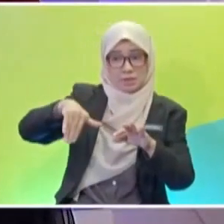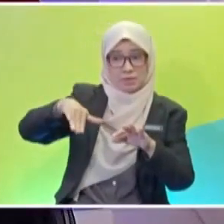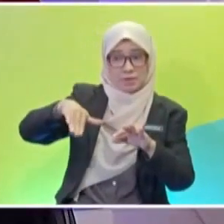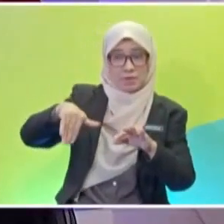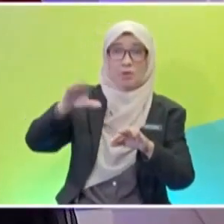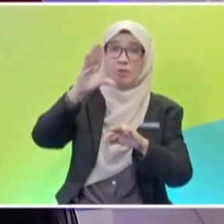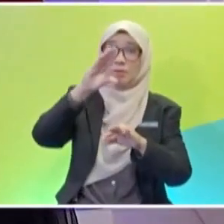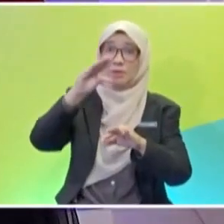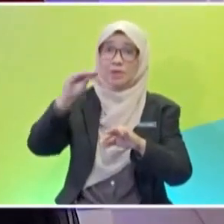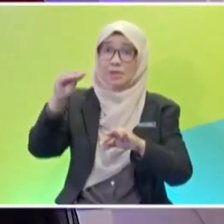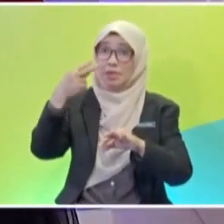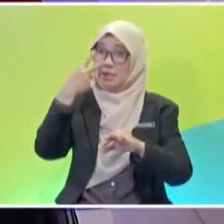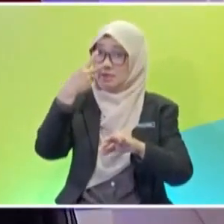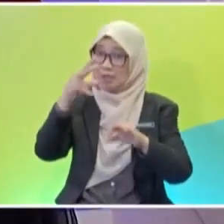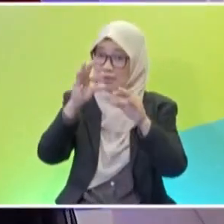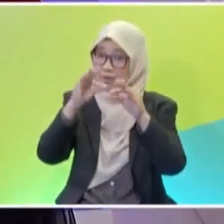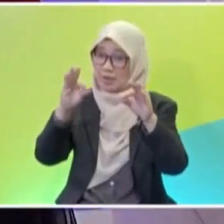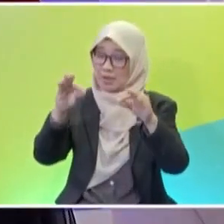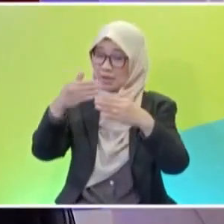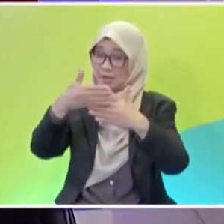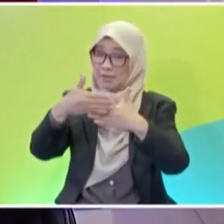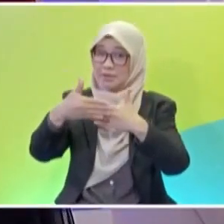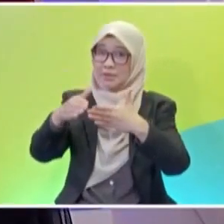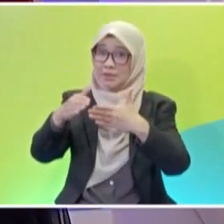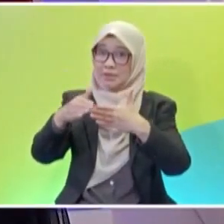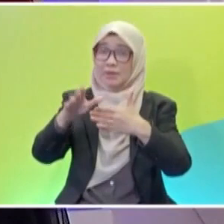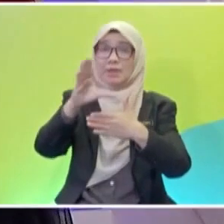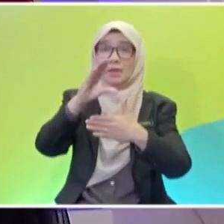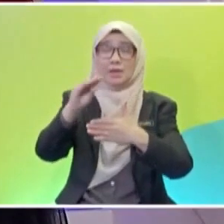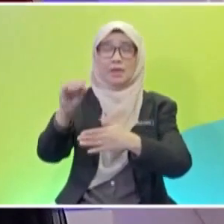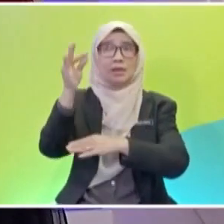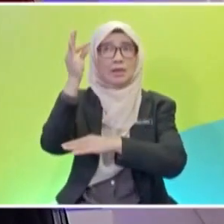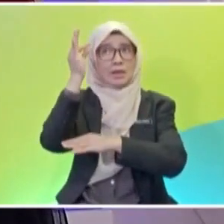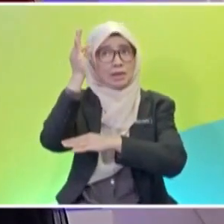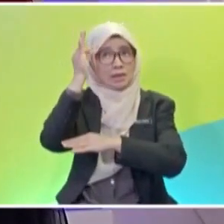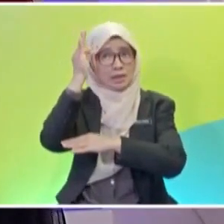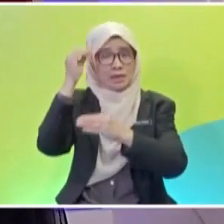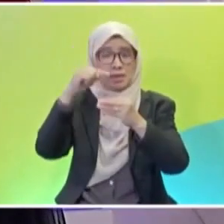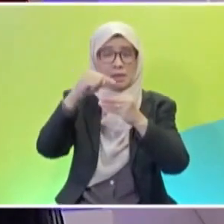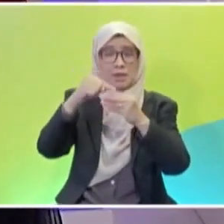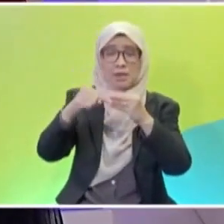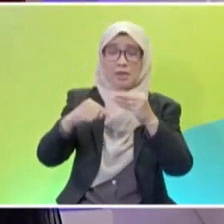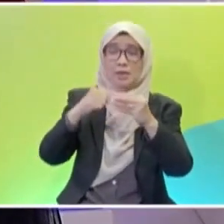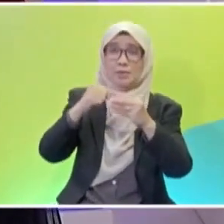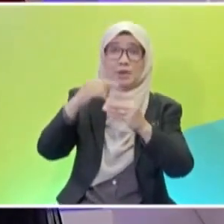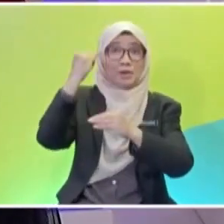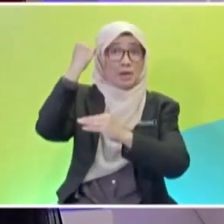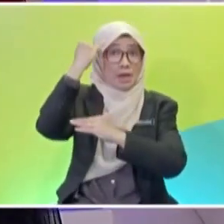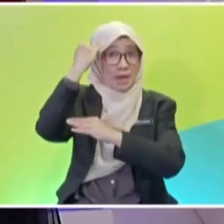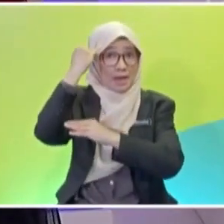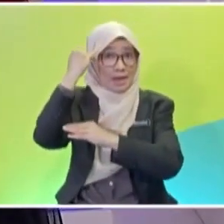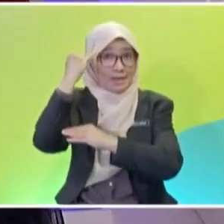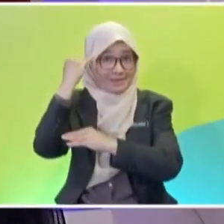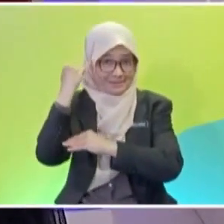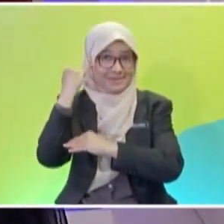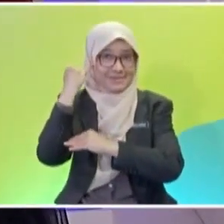after and think about the idea. Sometimes it's a very straightforward response. Right. Sometimes